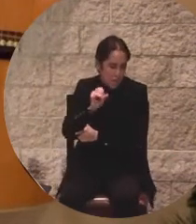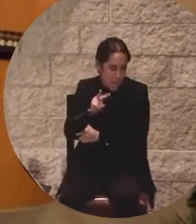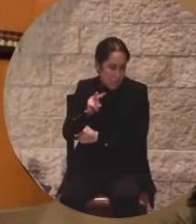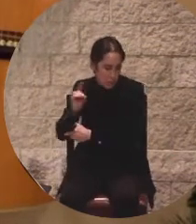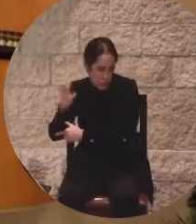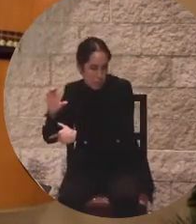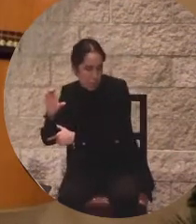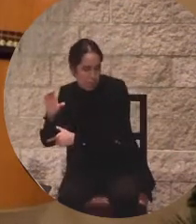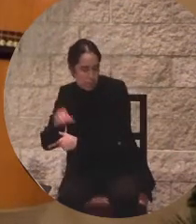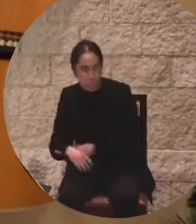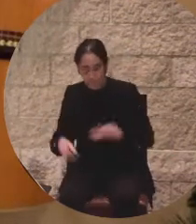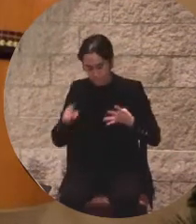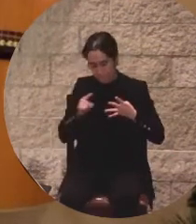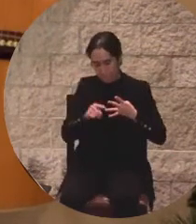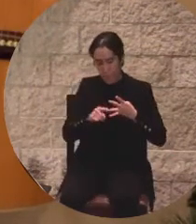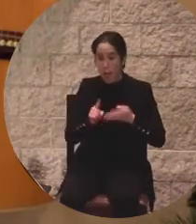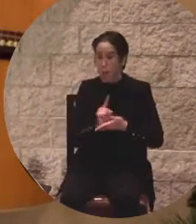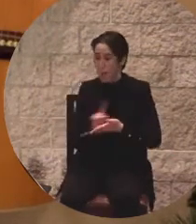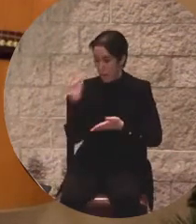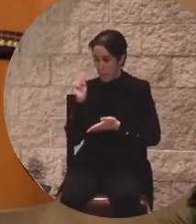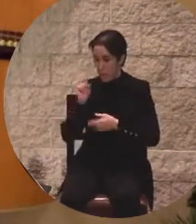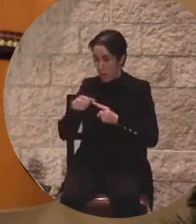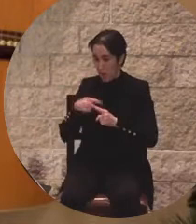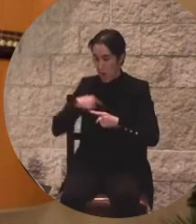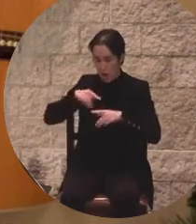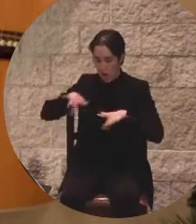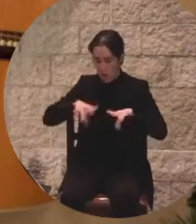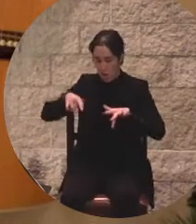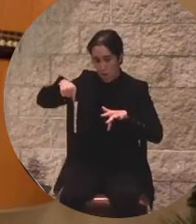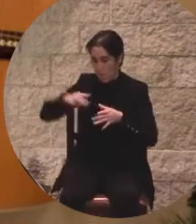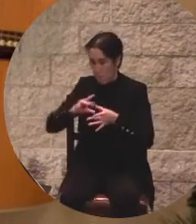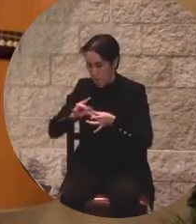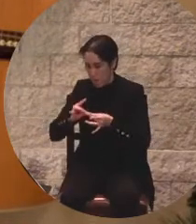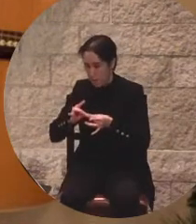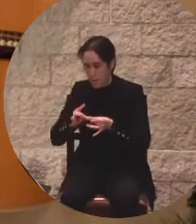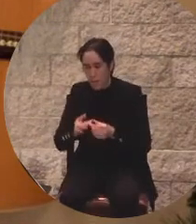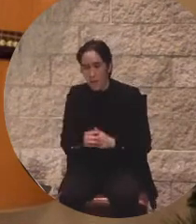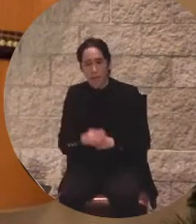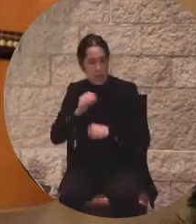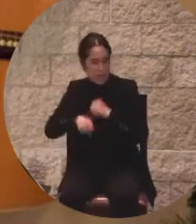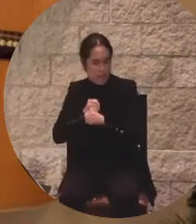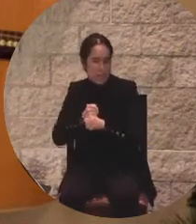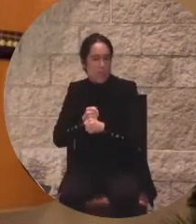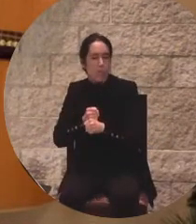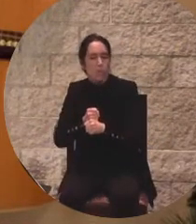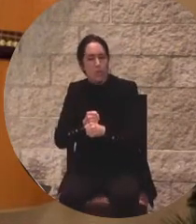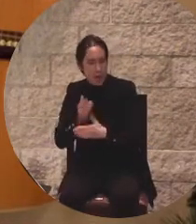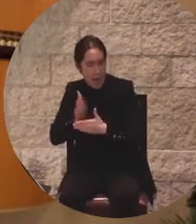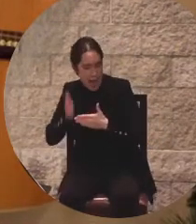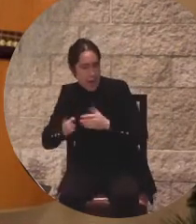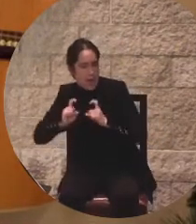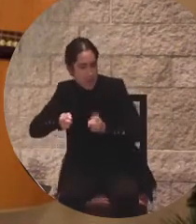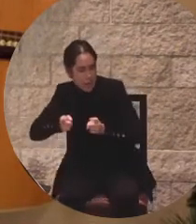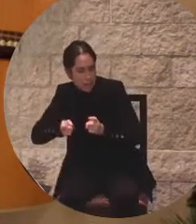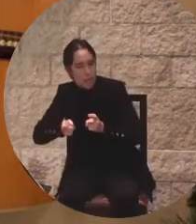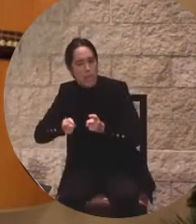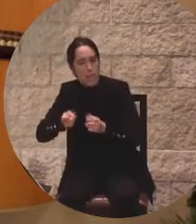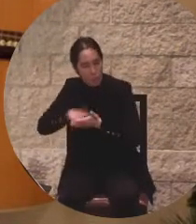Three, last week when I recorded this, we were halfway through our year-end giving campaign and we have